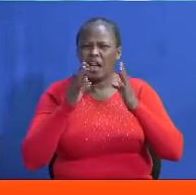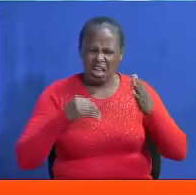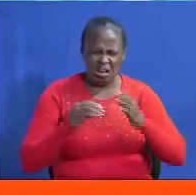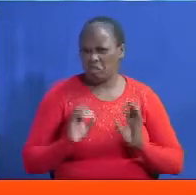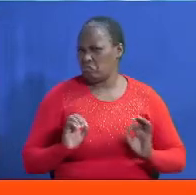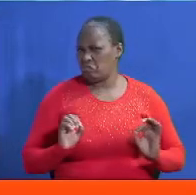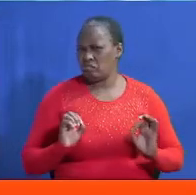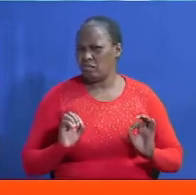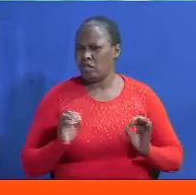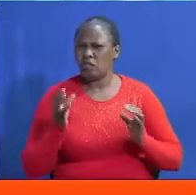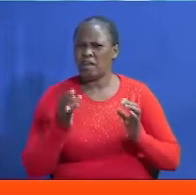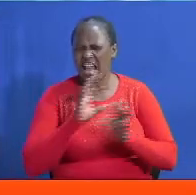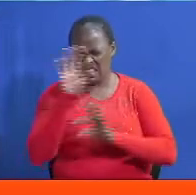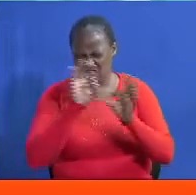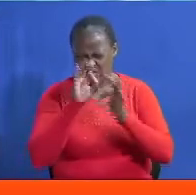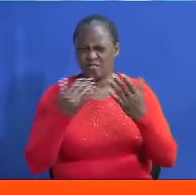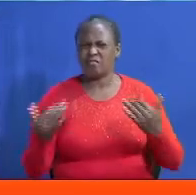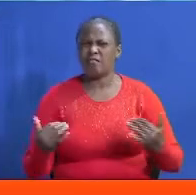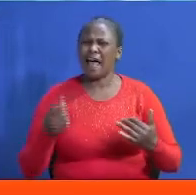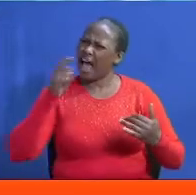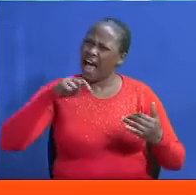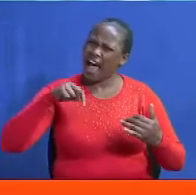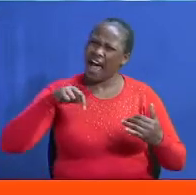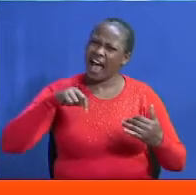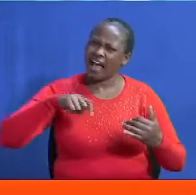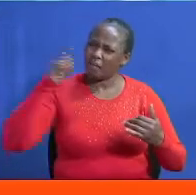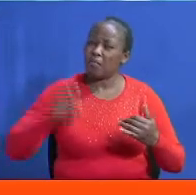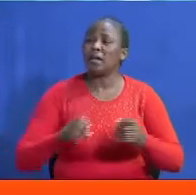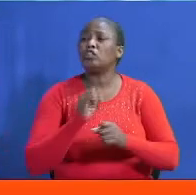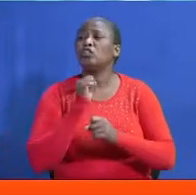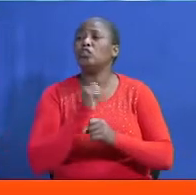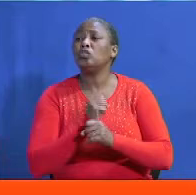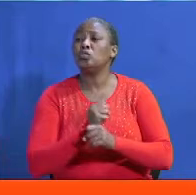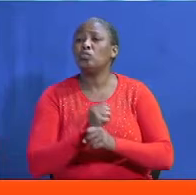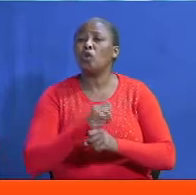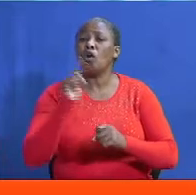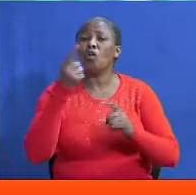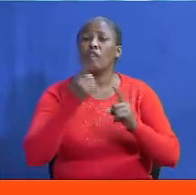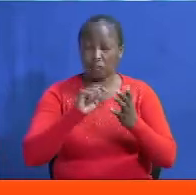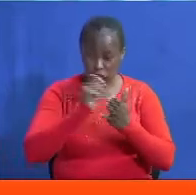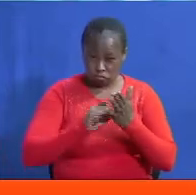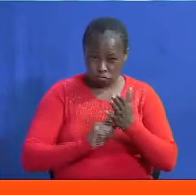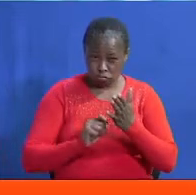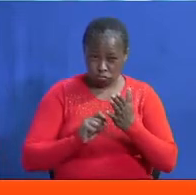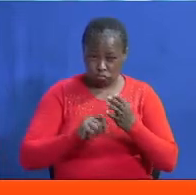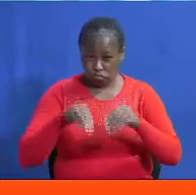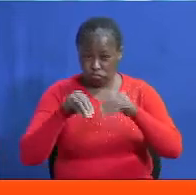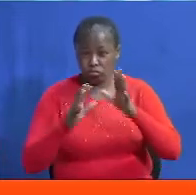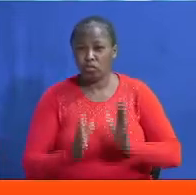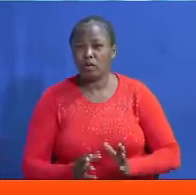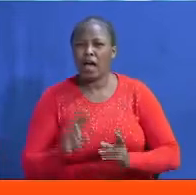are some specific things that we are supposed to do in elections. Right. So the first one is registering voters. The second one